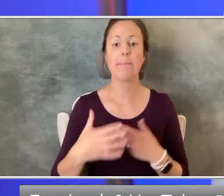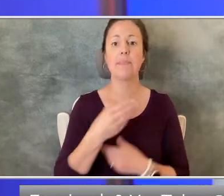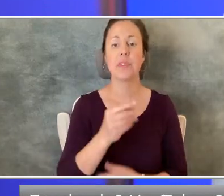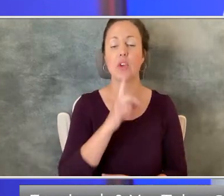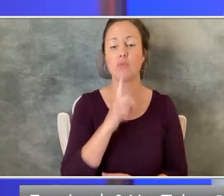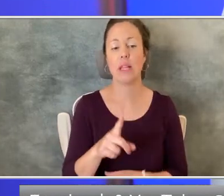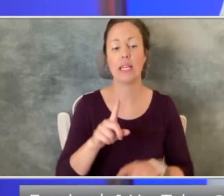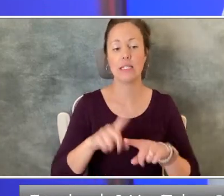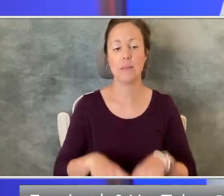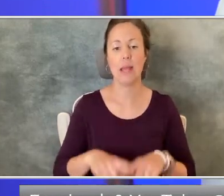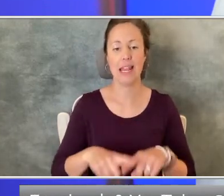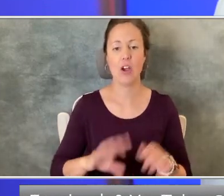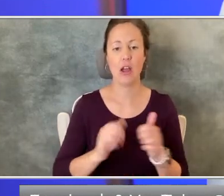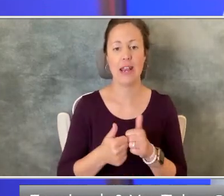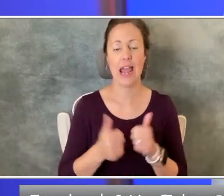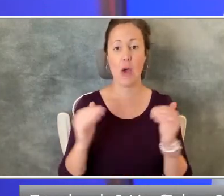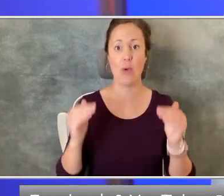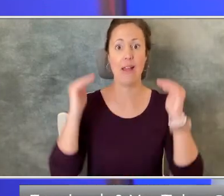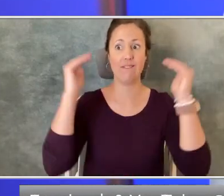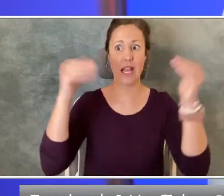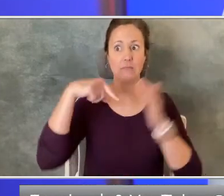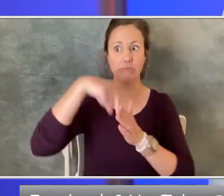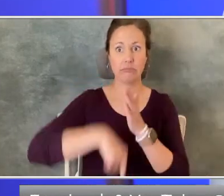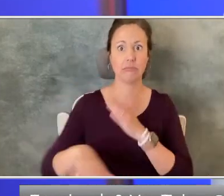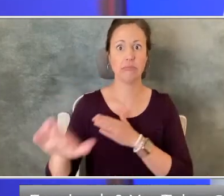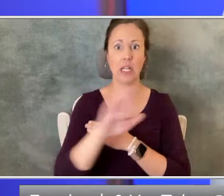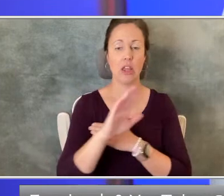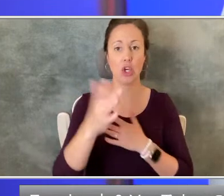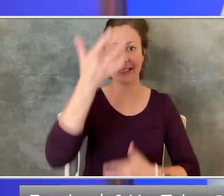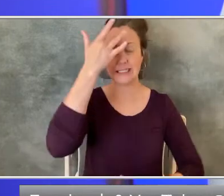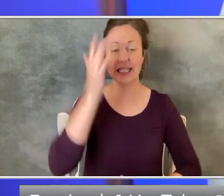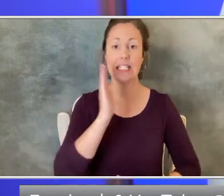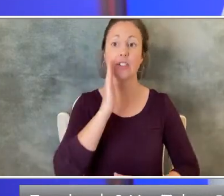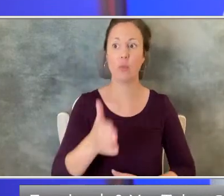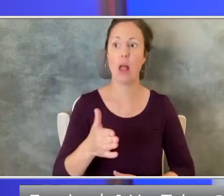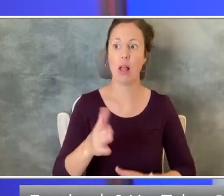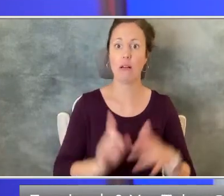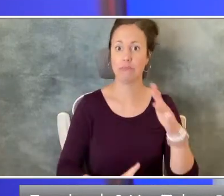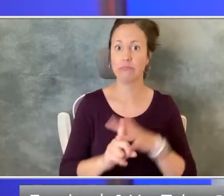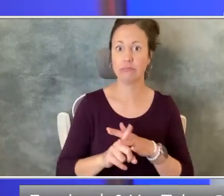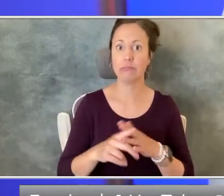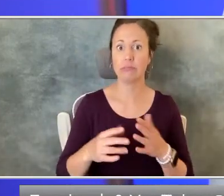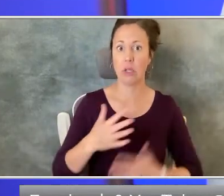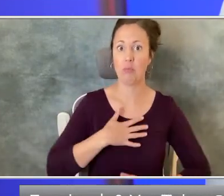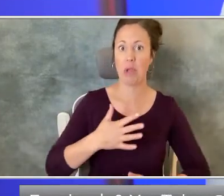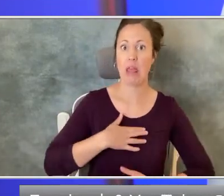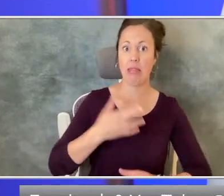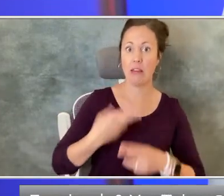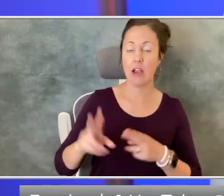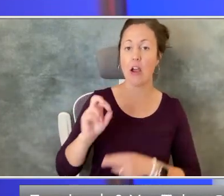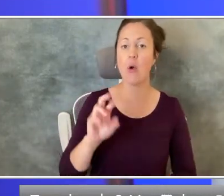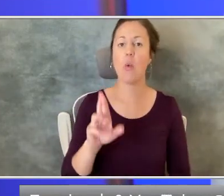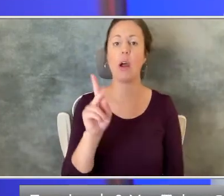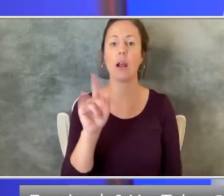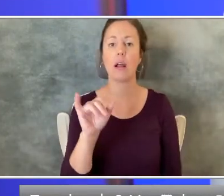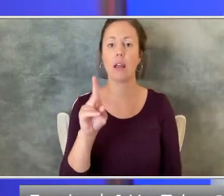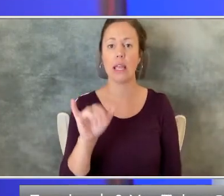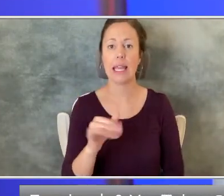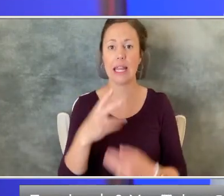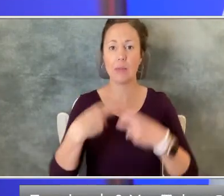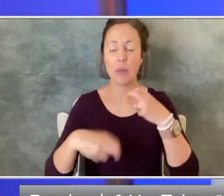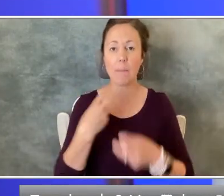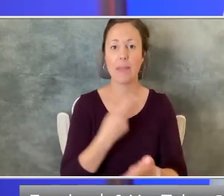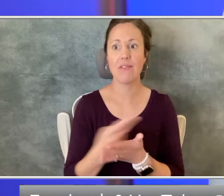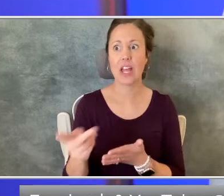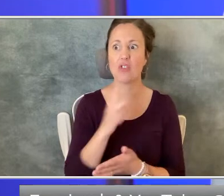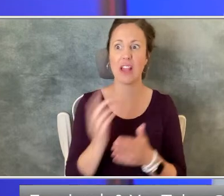their disease is, they'll present with shortness of breath or with kidney problems and potentially kidney failure, increased risk for infections. So